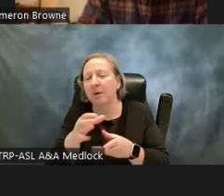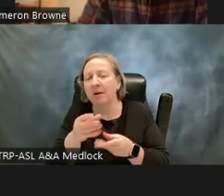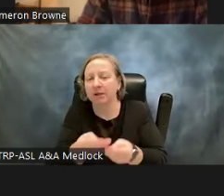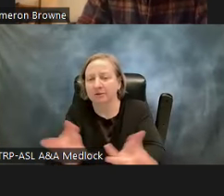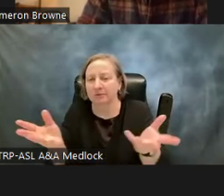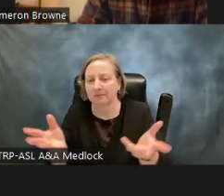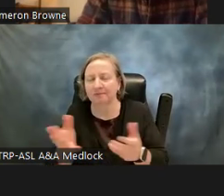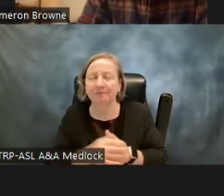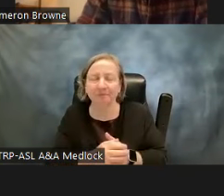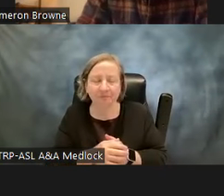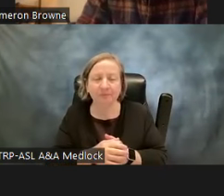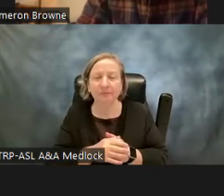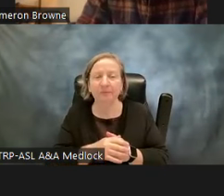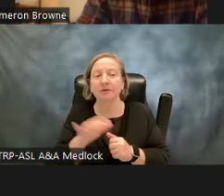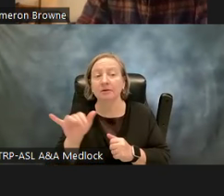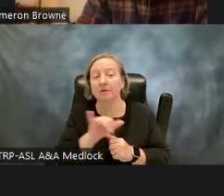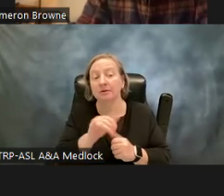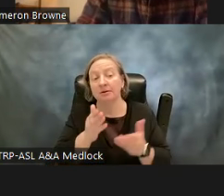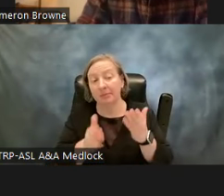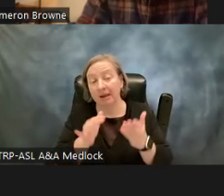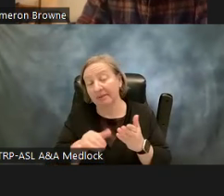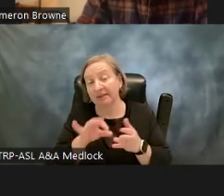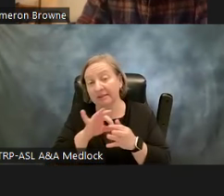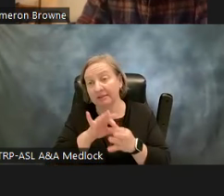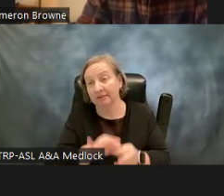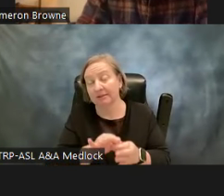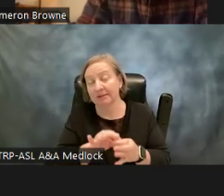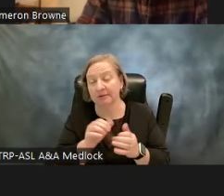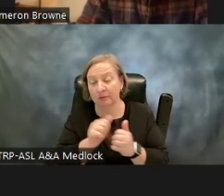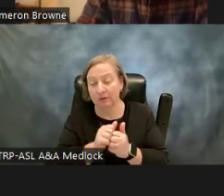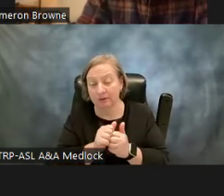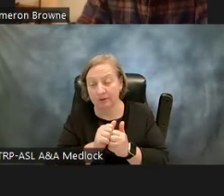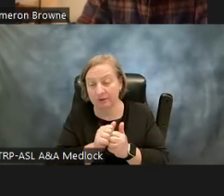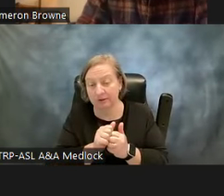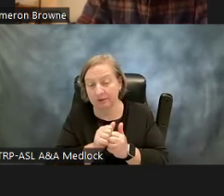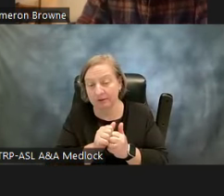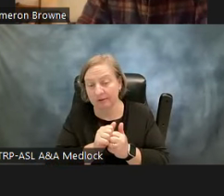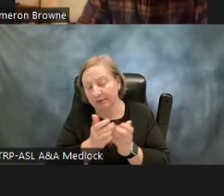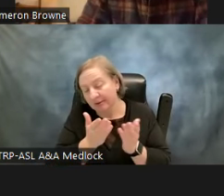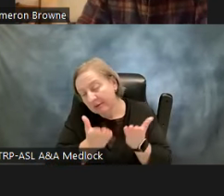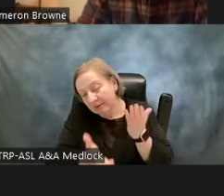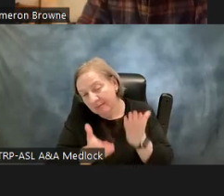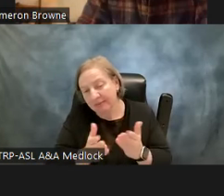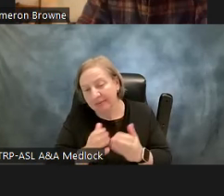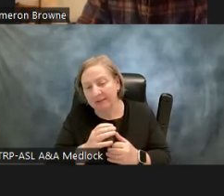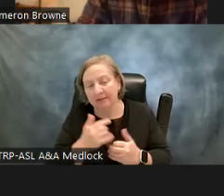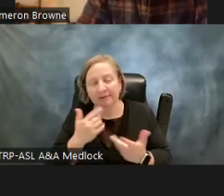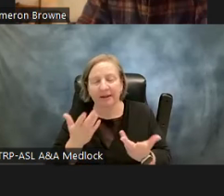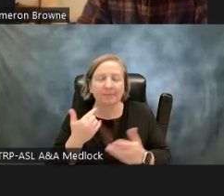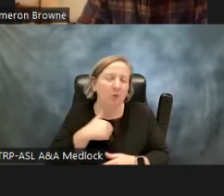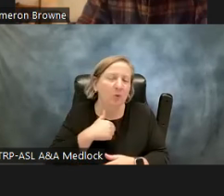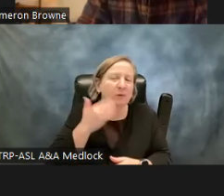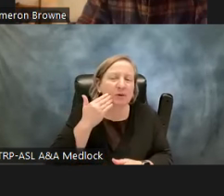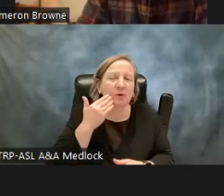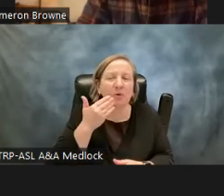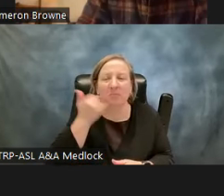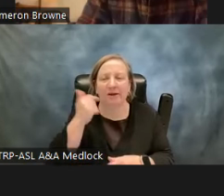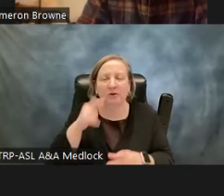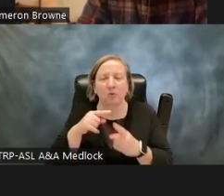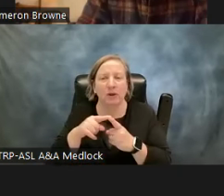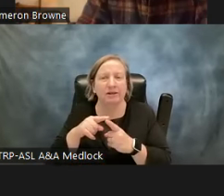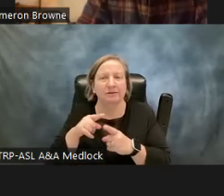said that, this may also be something that is not necessarily, we'll know more by the time we're in that phase